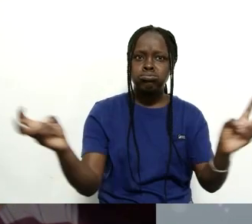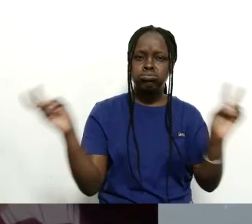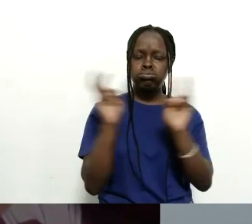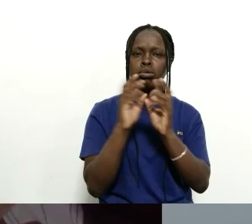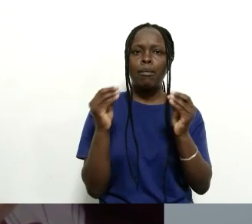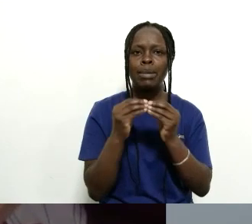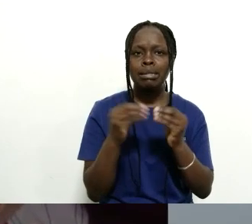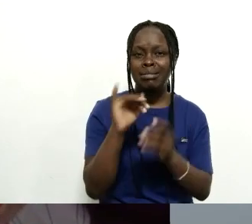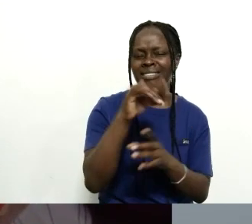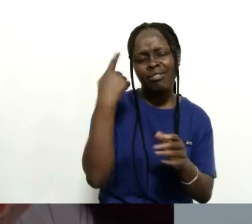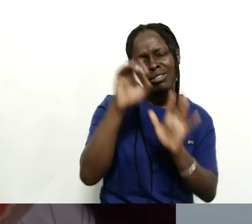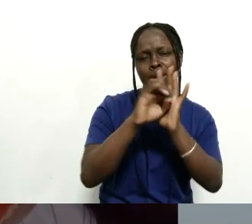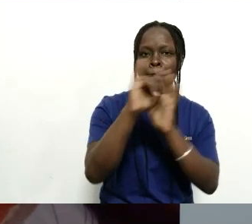need